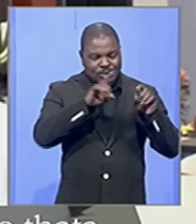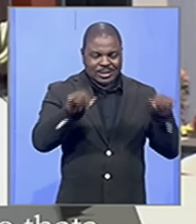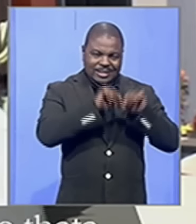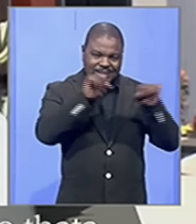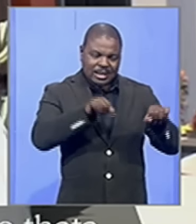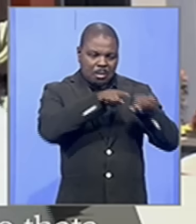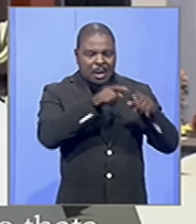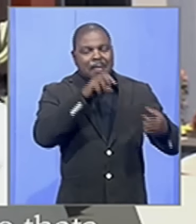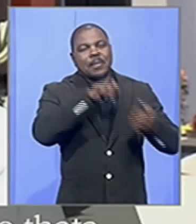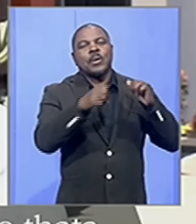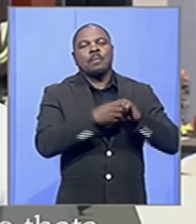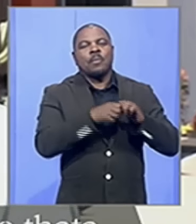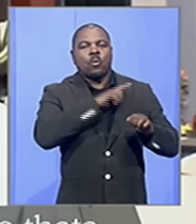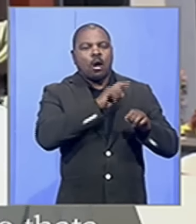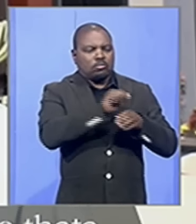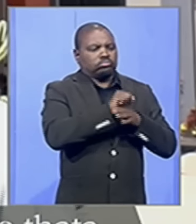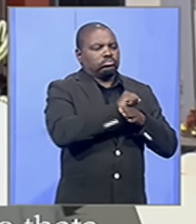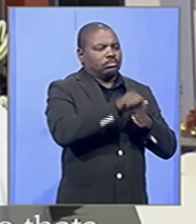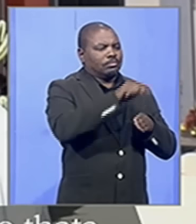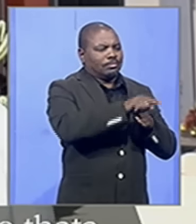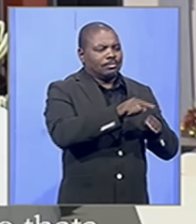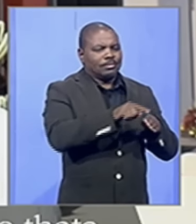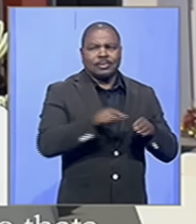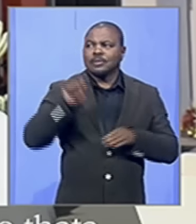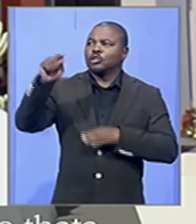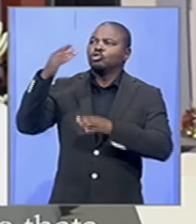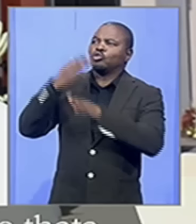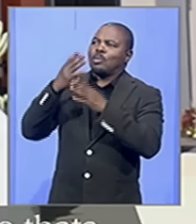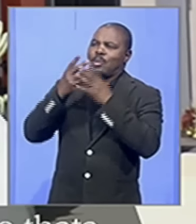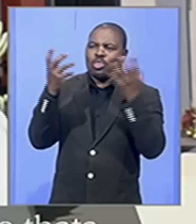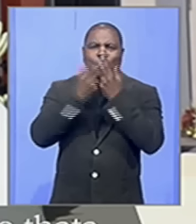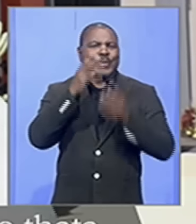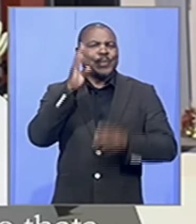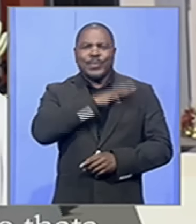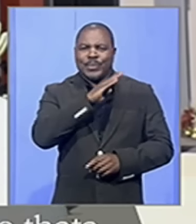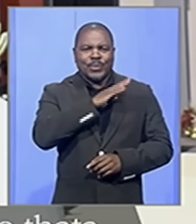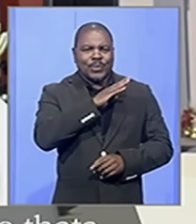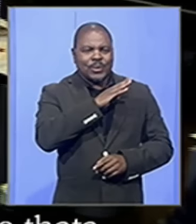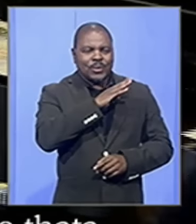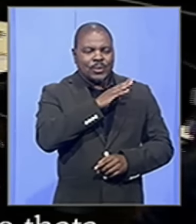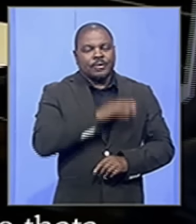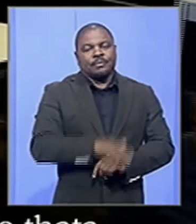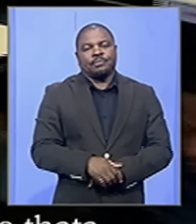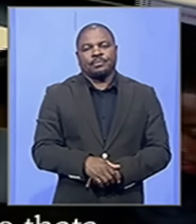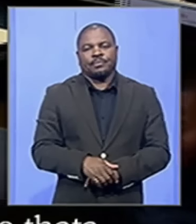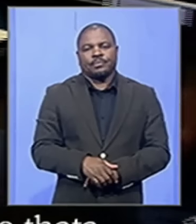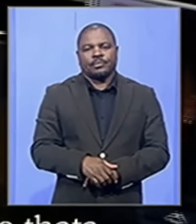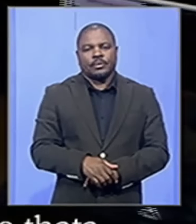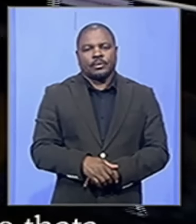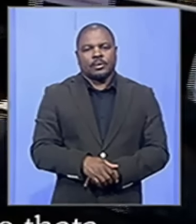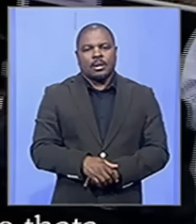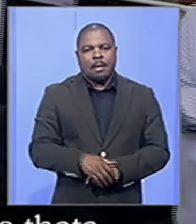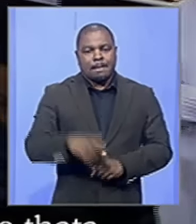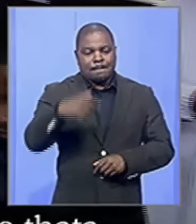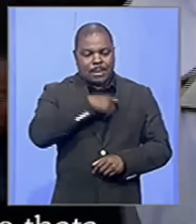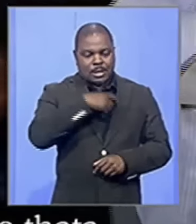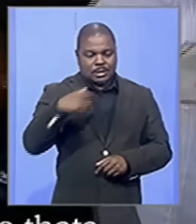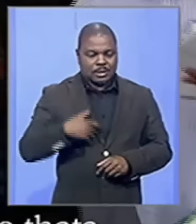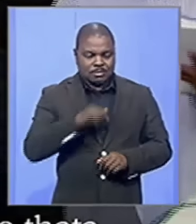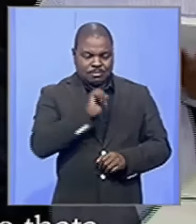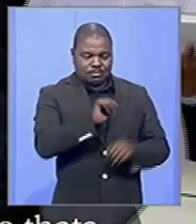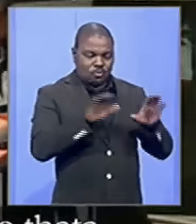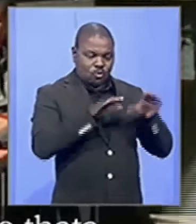of the skills that are seeked by the employer. The young people, they do not have those skills. President wa mokgatlo o tsitsintse